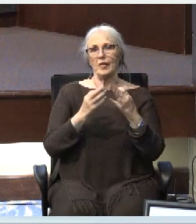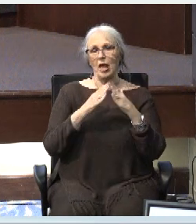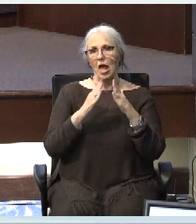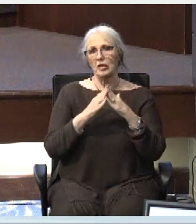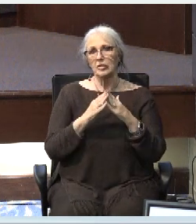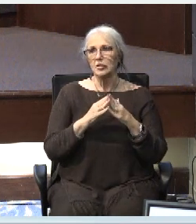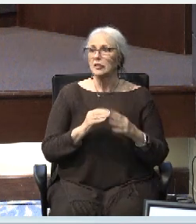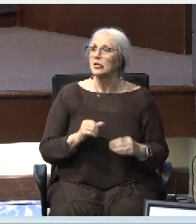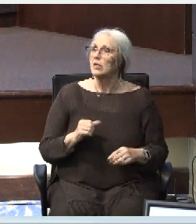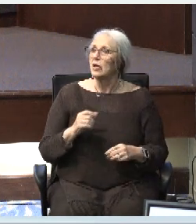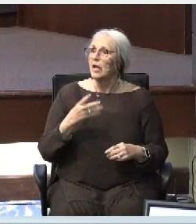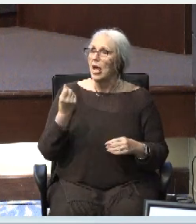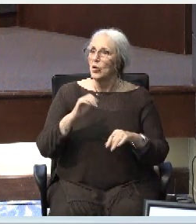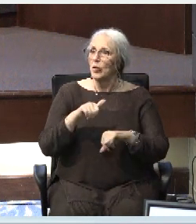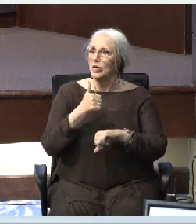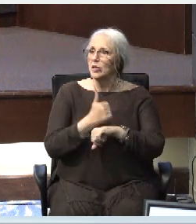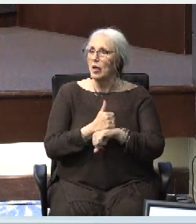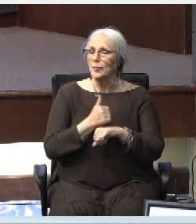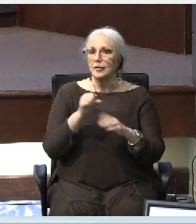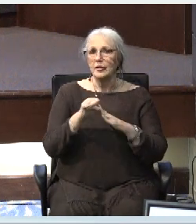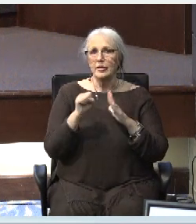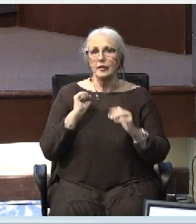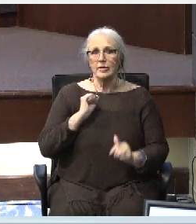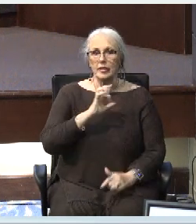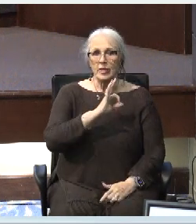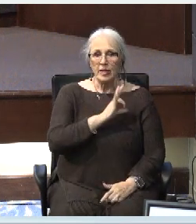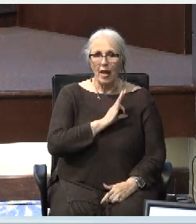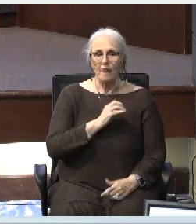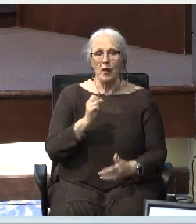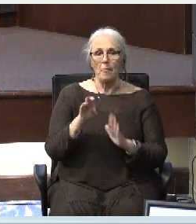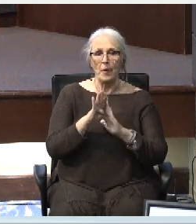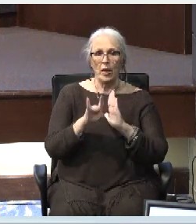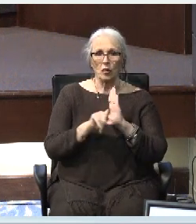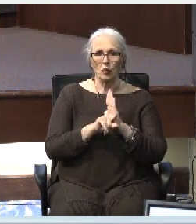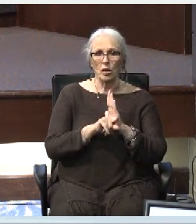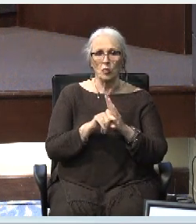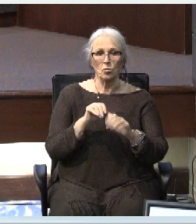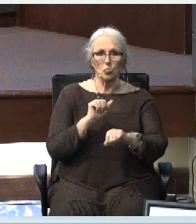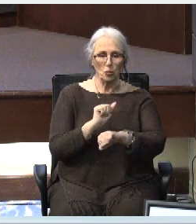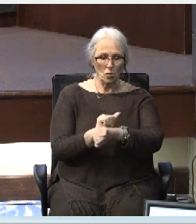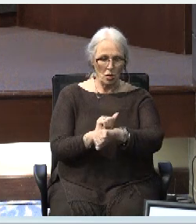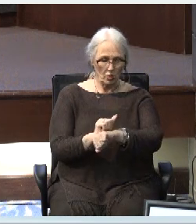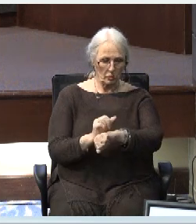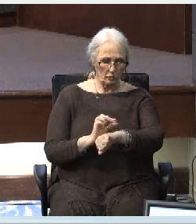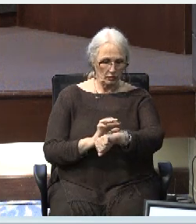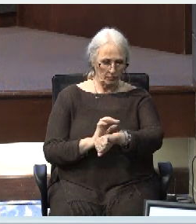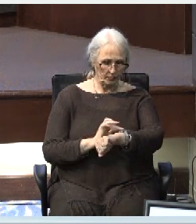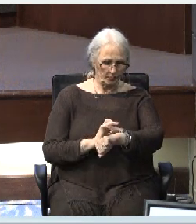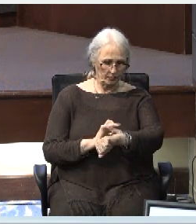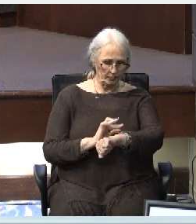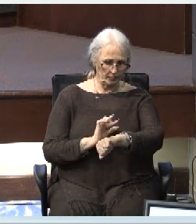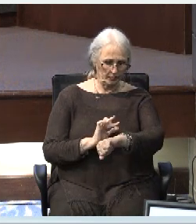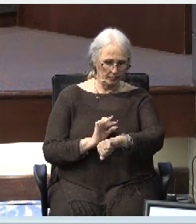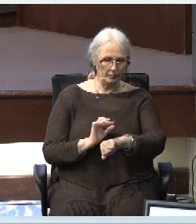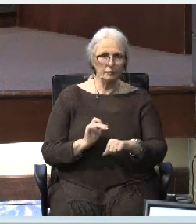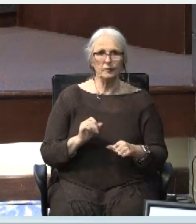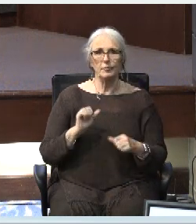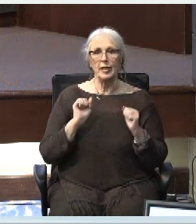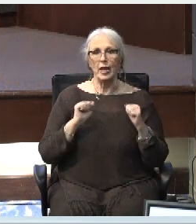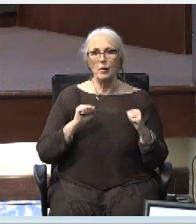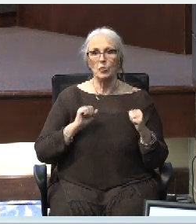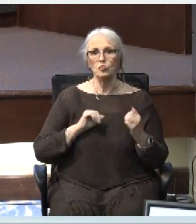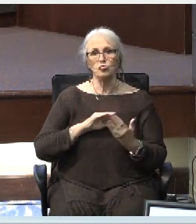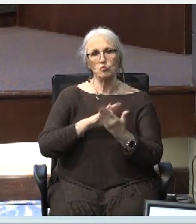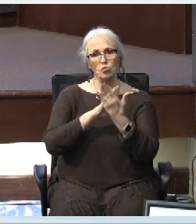plan, staff will begin the necessary background work to review an inspection program in order to proactively address issues at multifamily